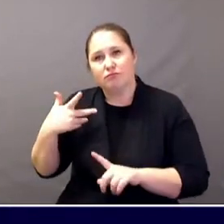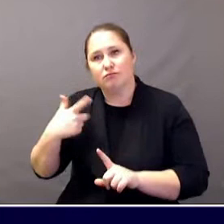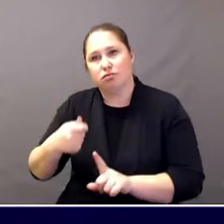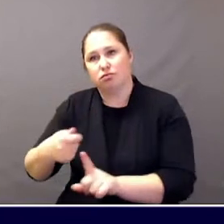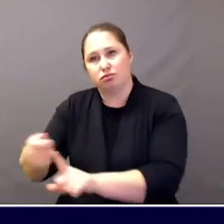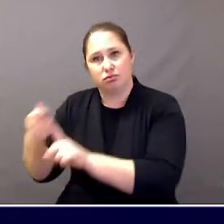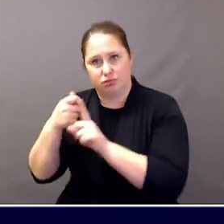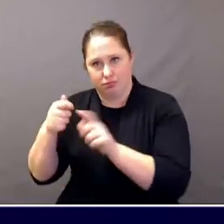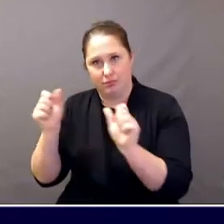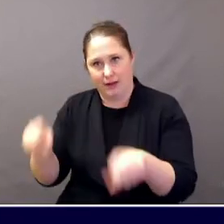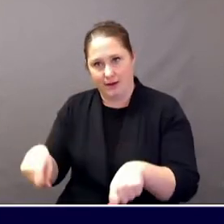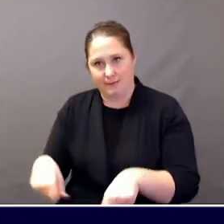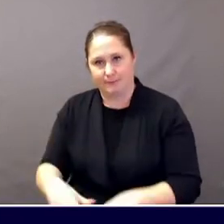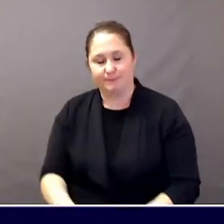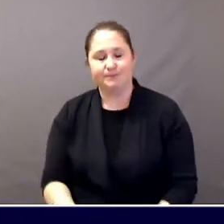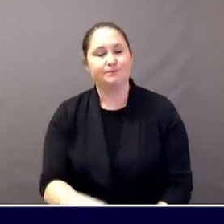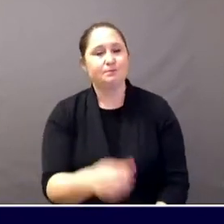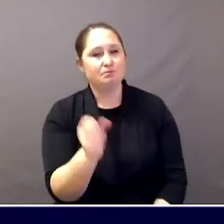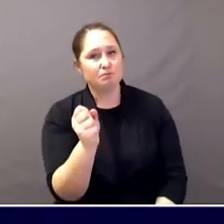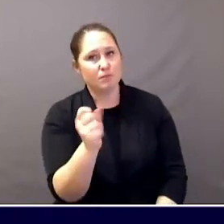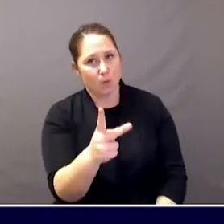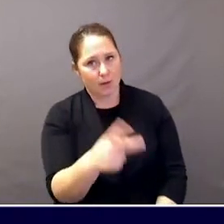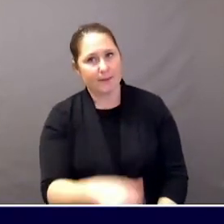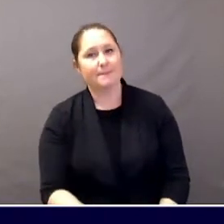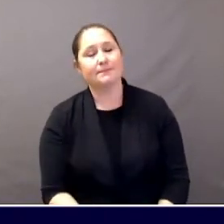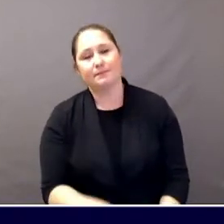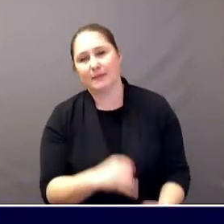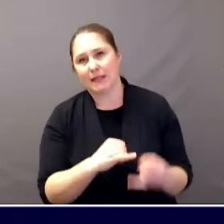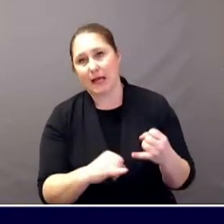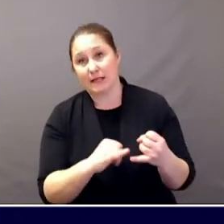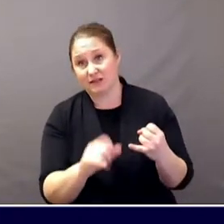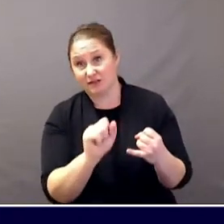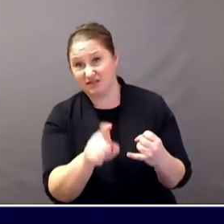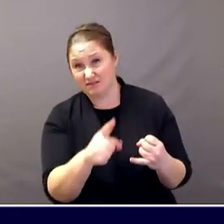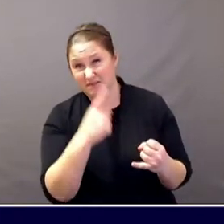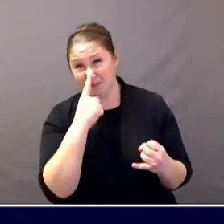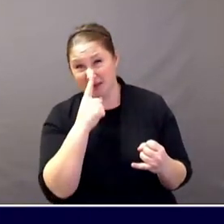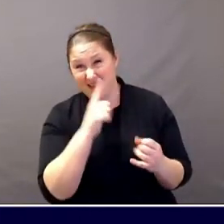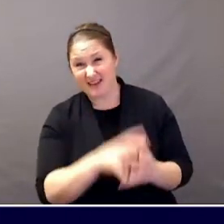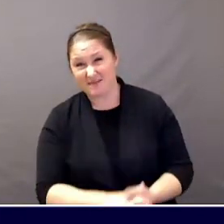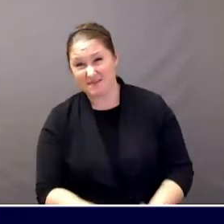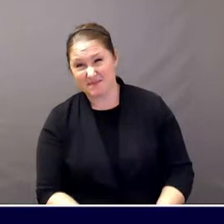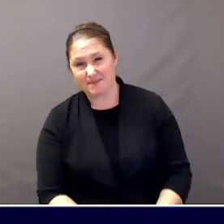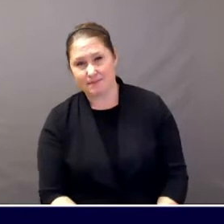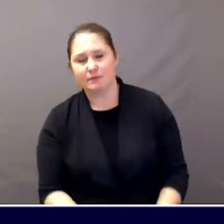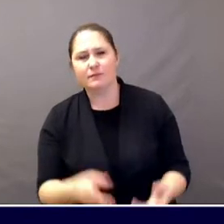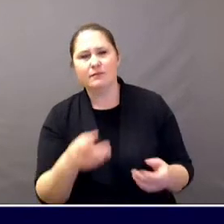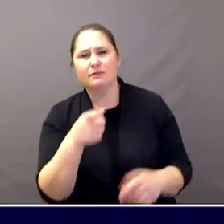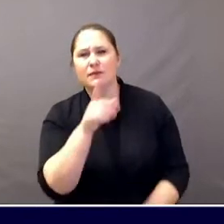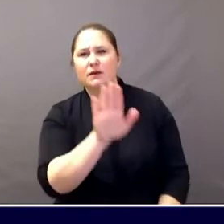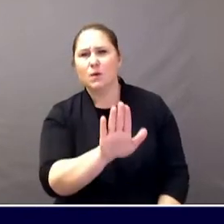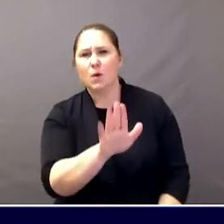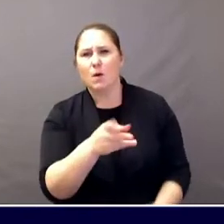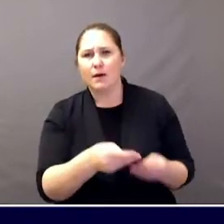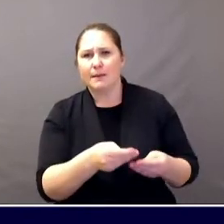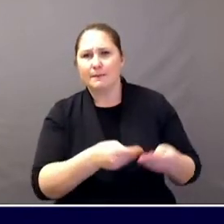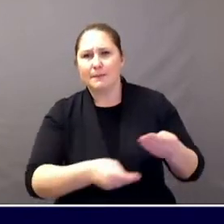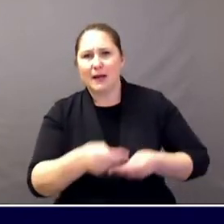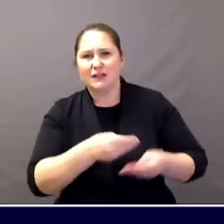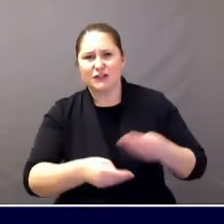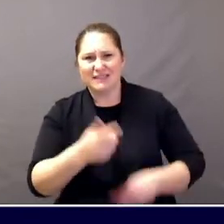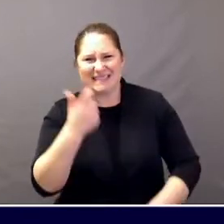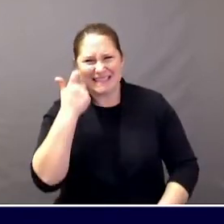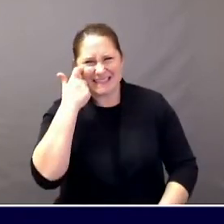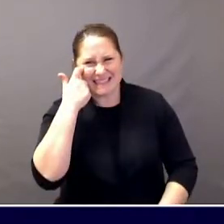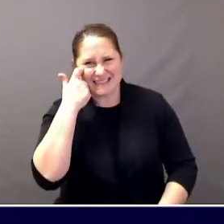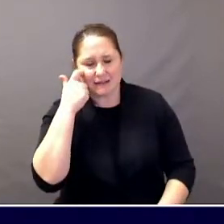them. Okay. And just one last question, if I may, about the budget that you just released recently. Budget,